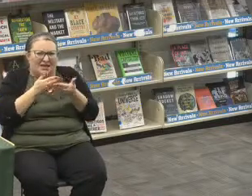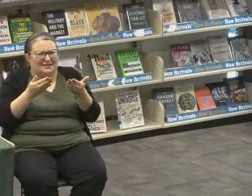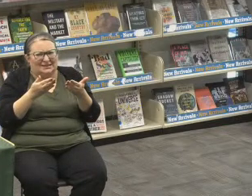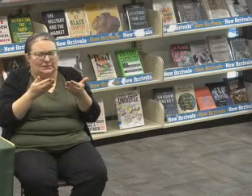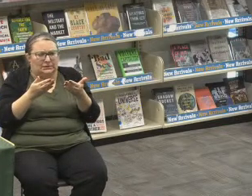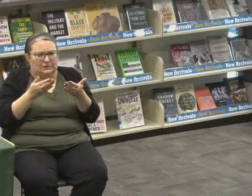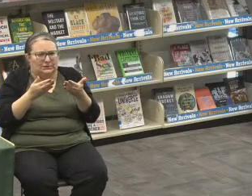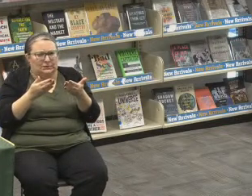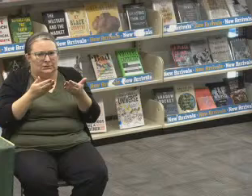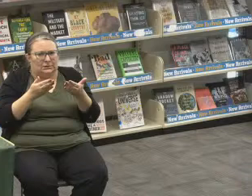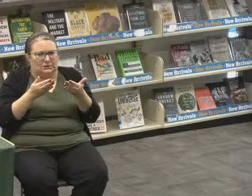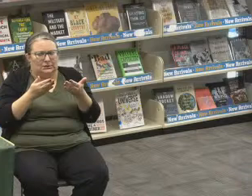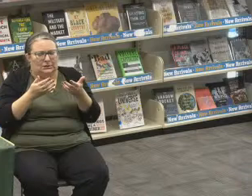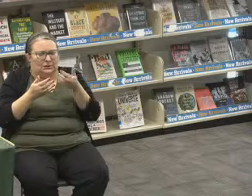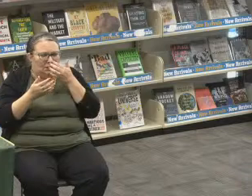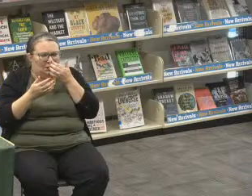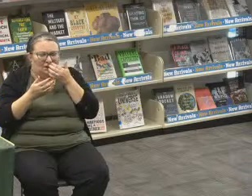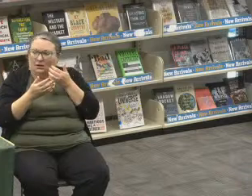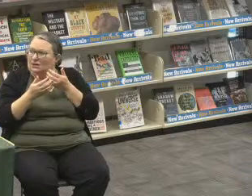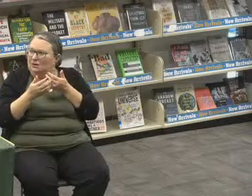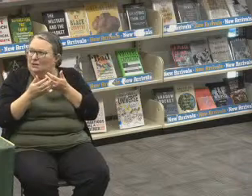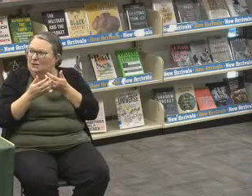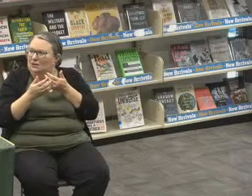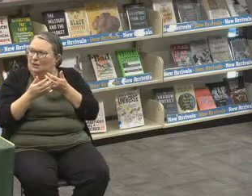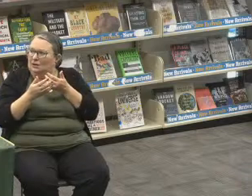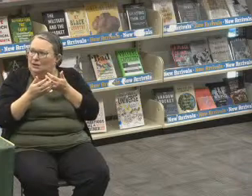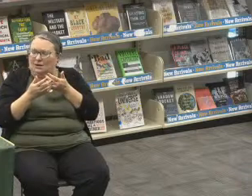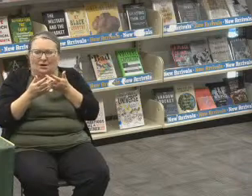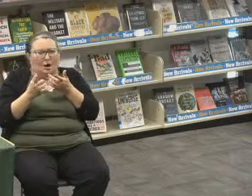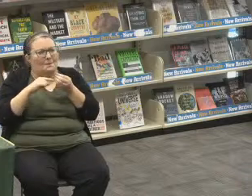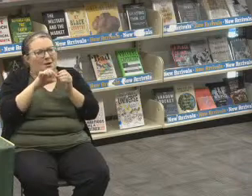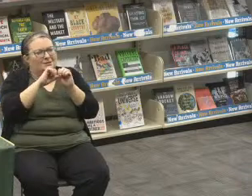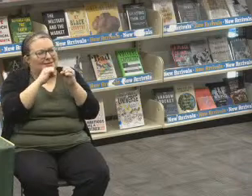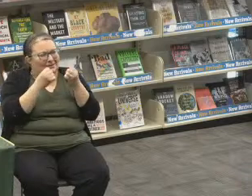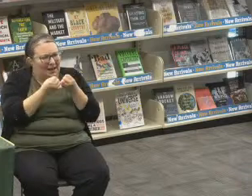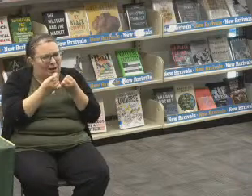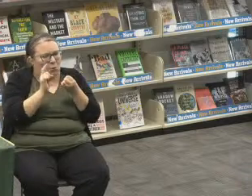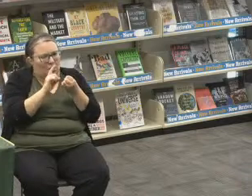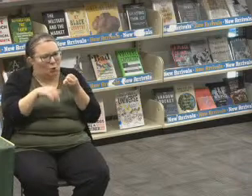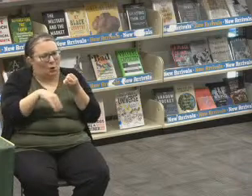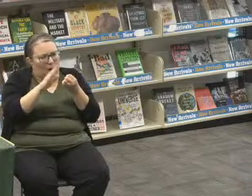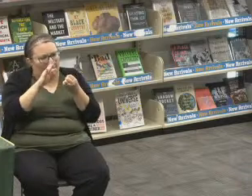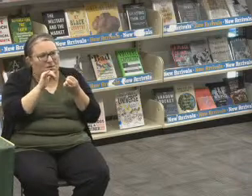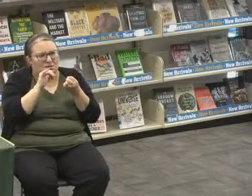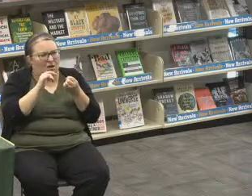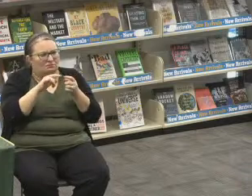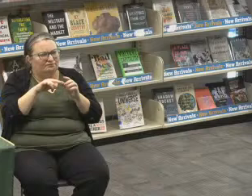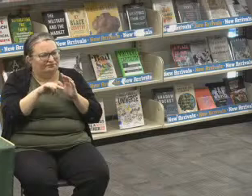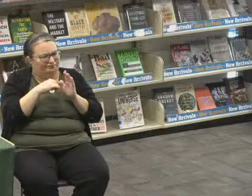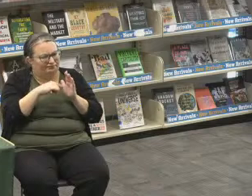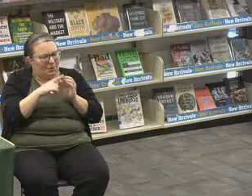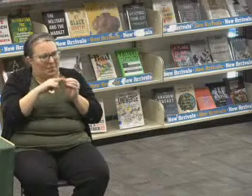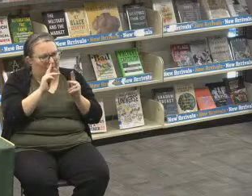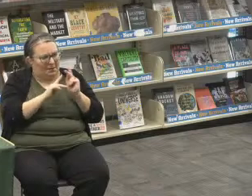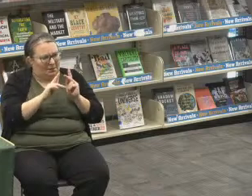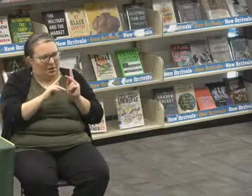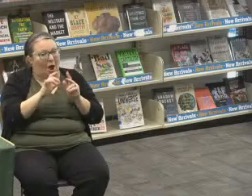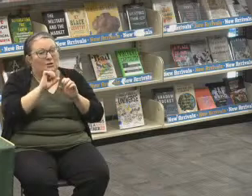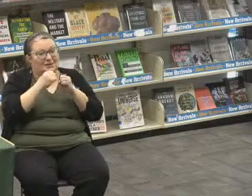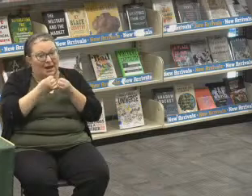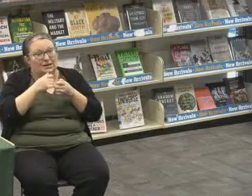inherent to them as people. These are things that are about the society that they're growing up in. Our society is built around the neurotypical